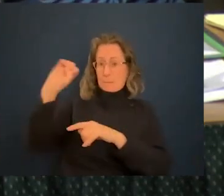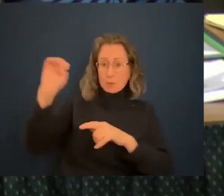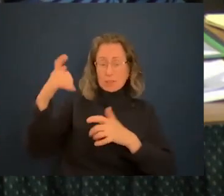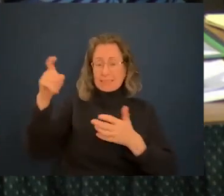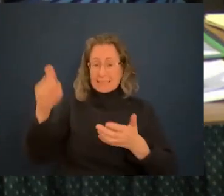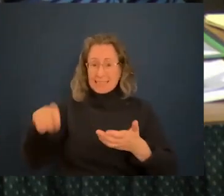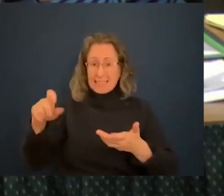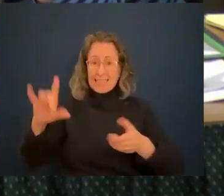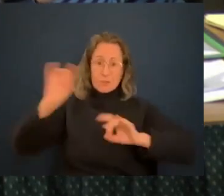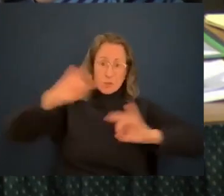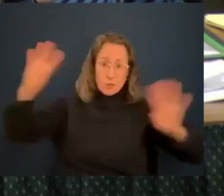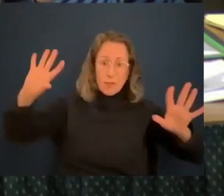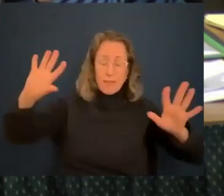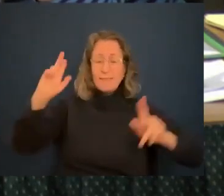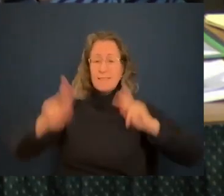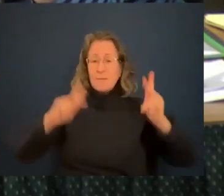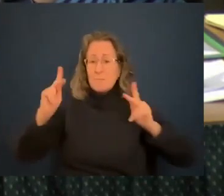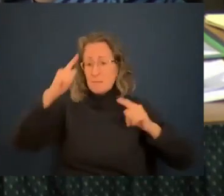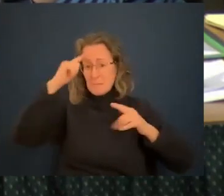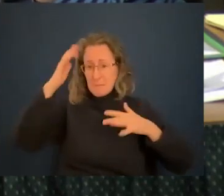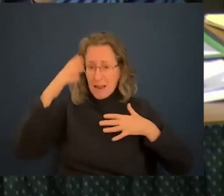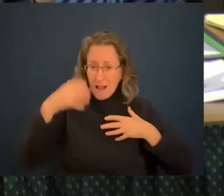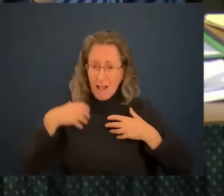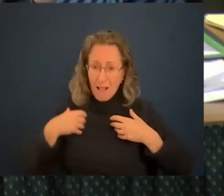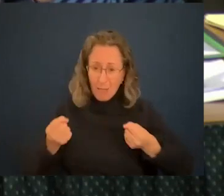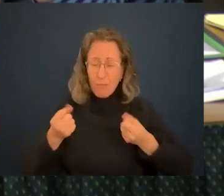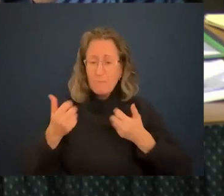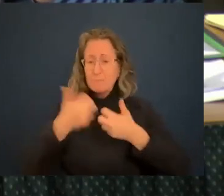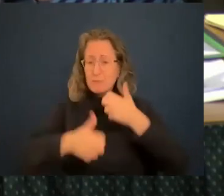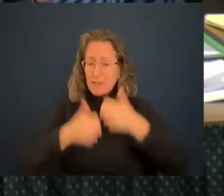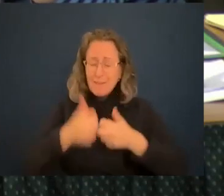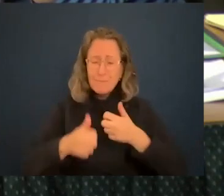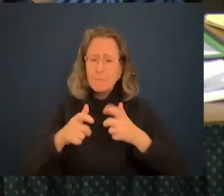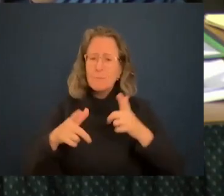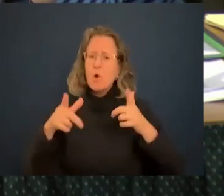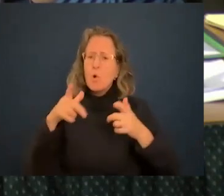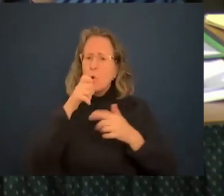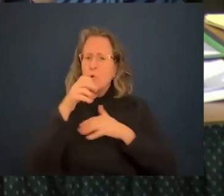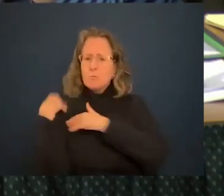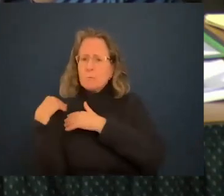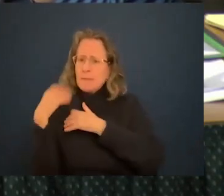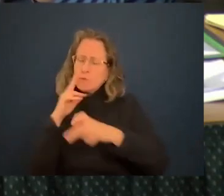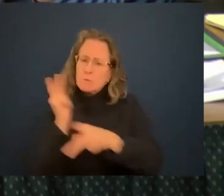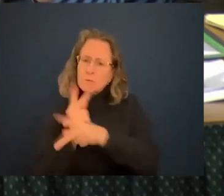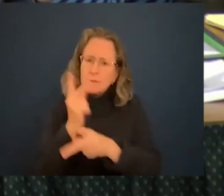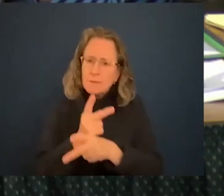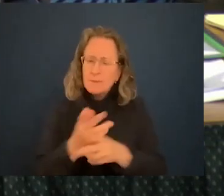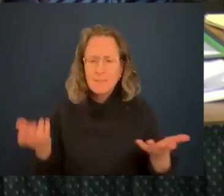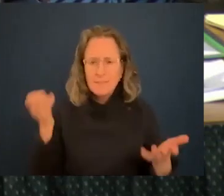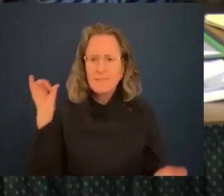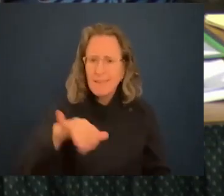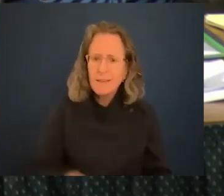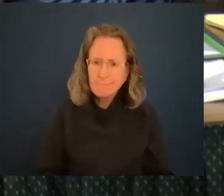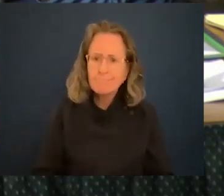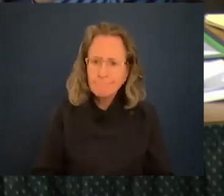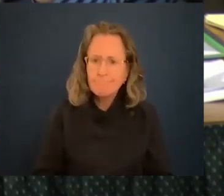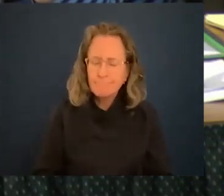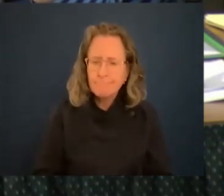that that our town manager and our town staff can wrestle with and